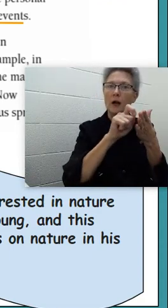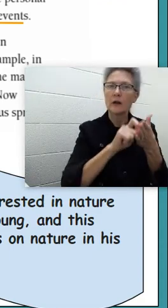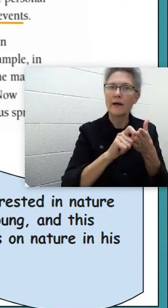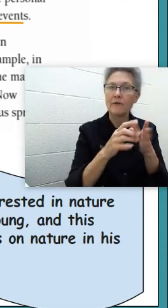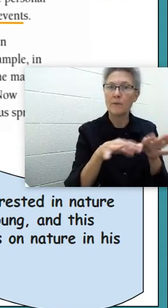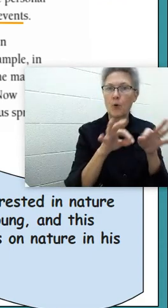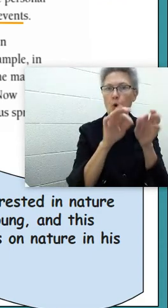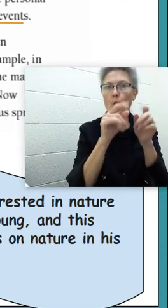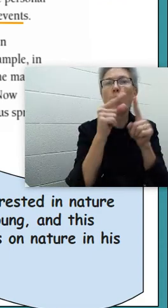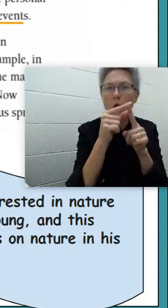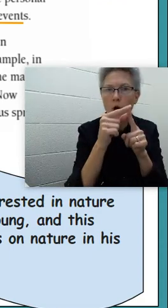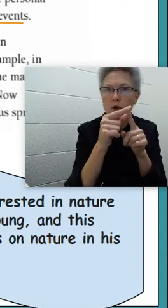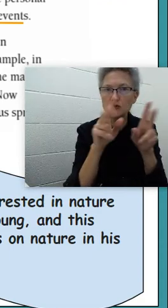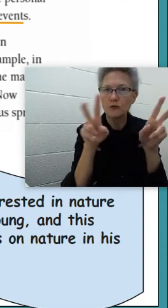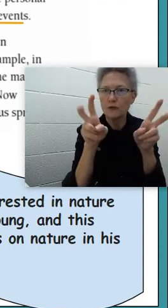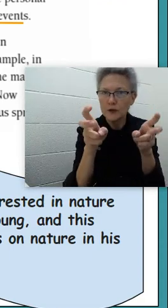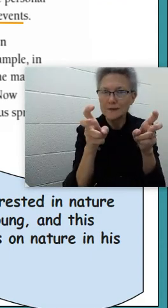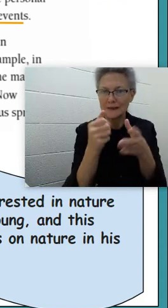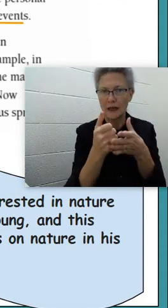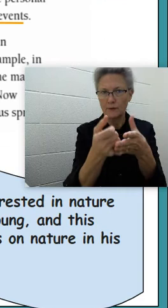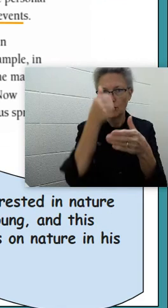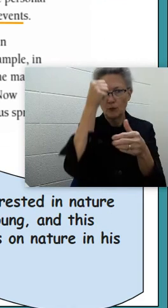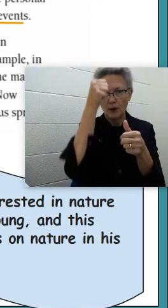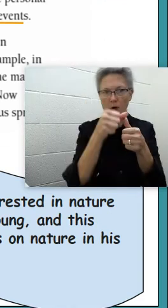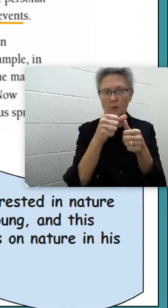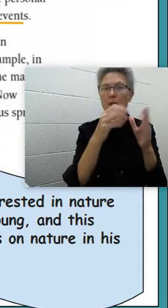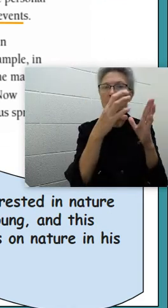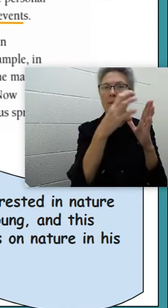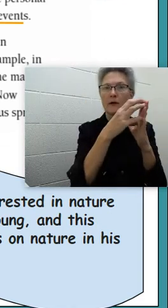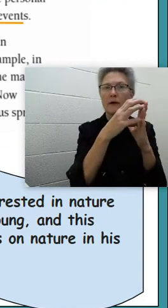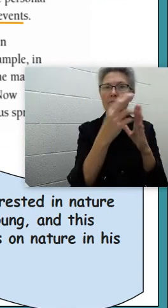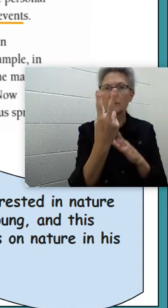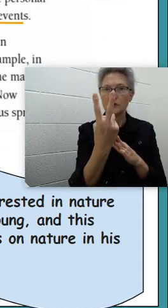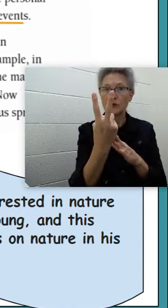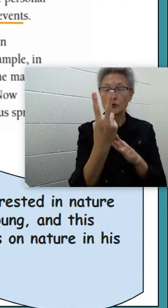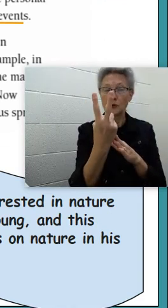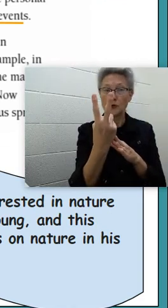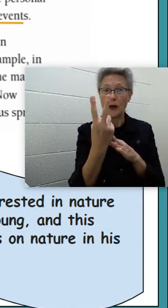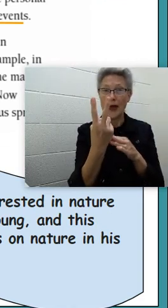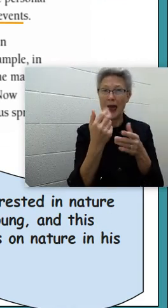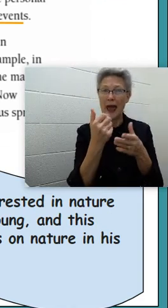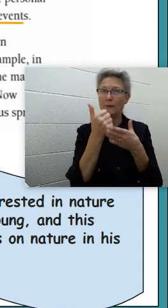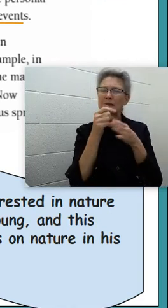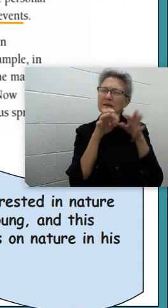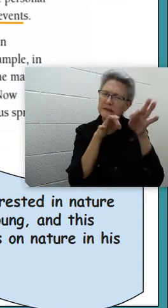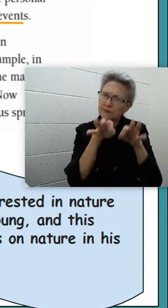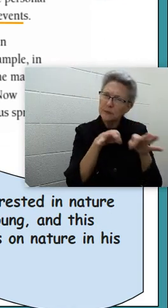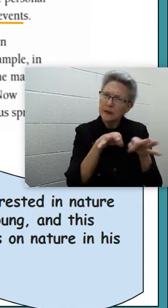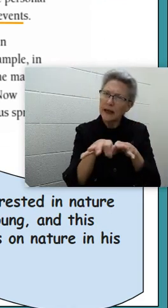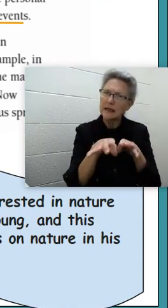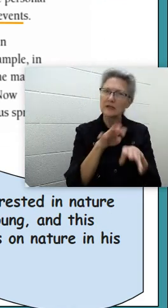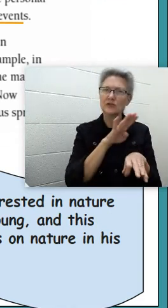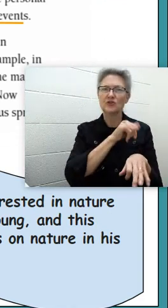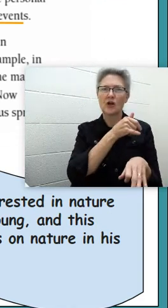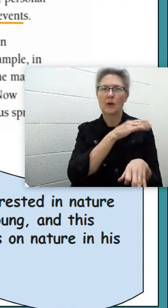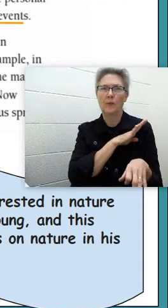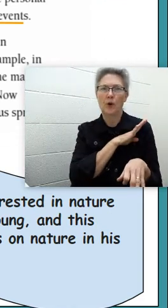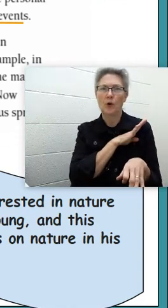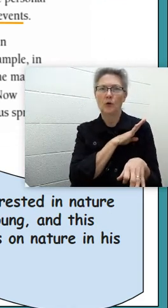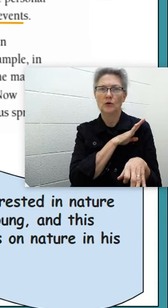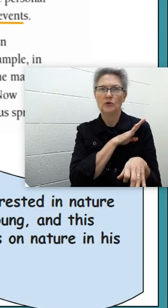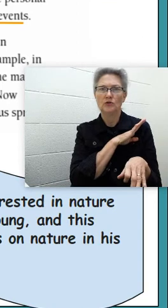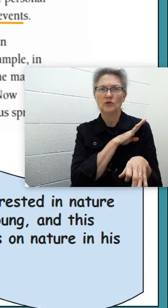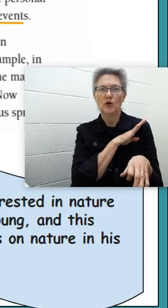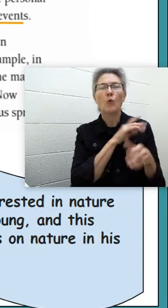and phrases to help you remember. But paragraph 2, this paragraph helped explain that Burroughs wrote about nature,